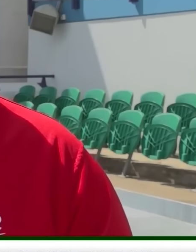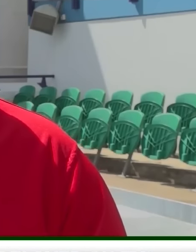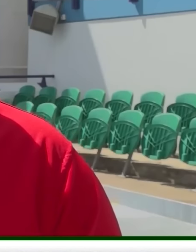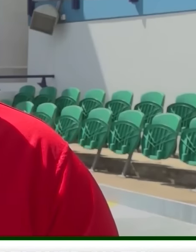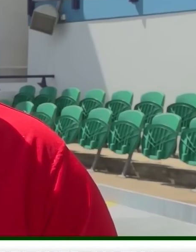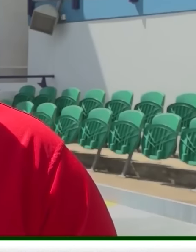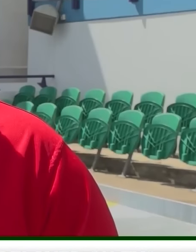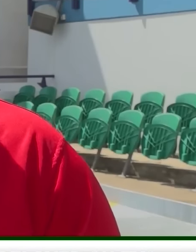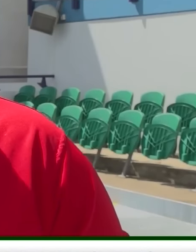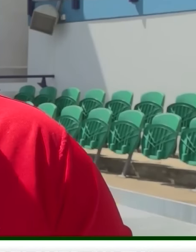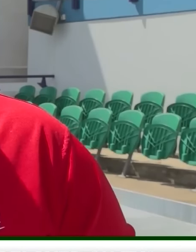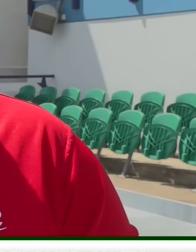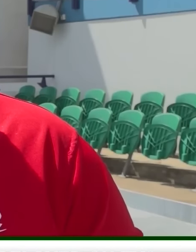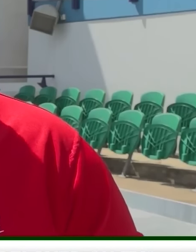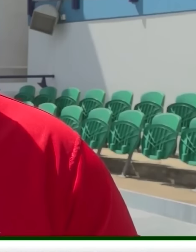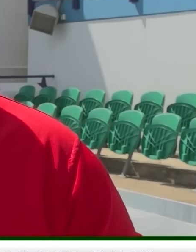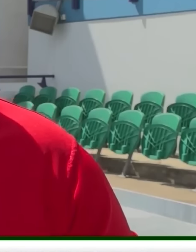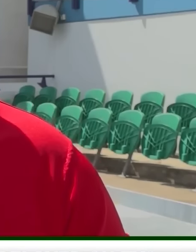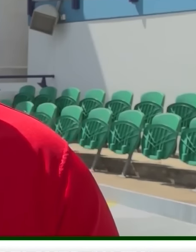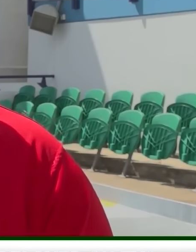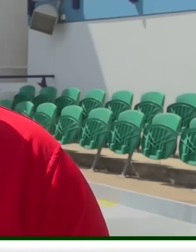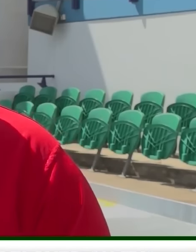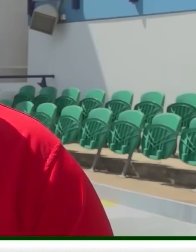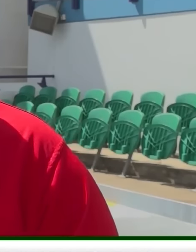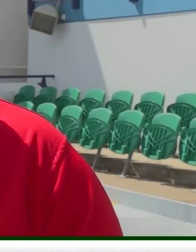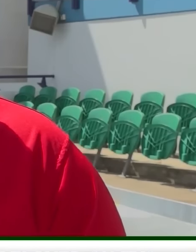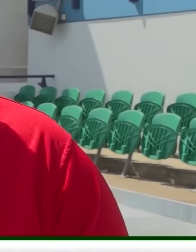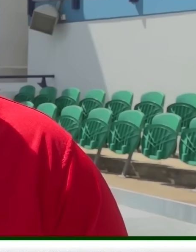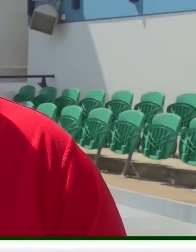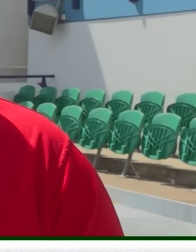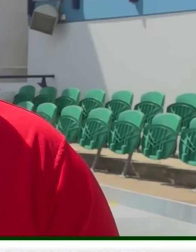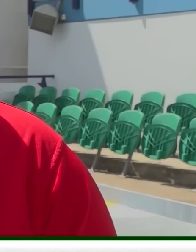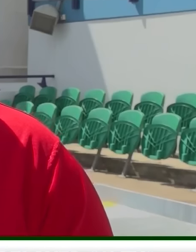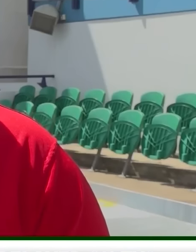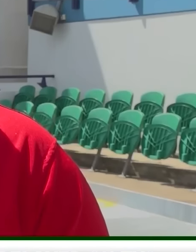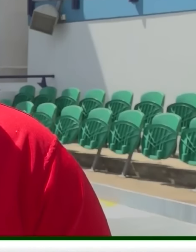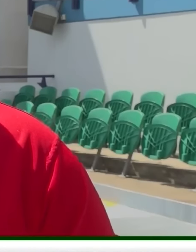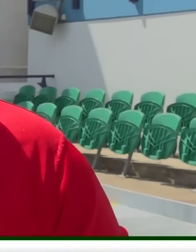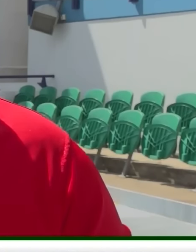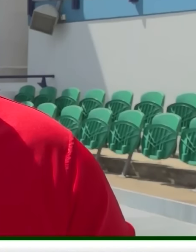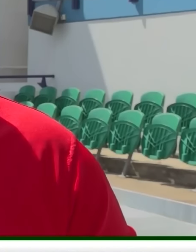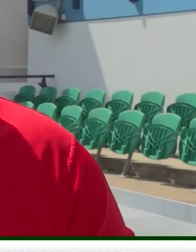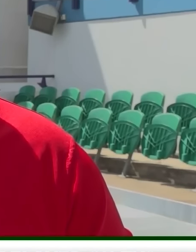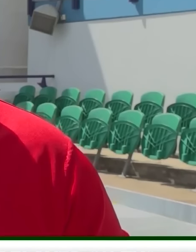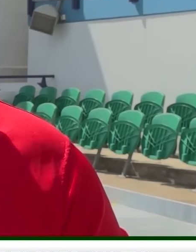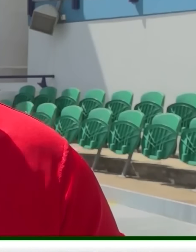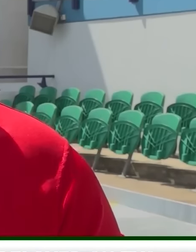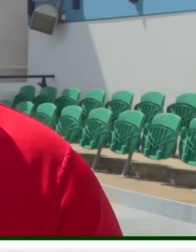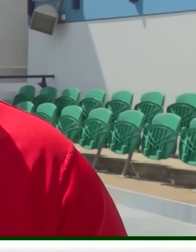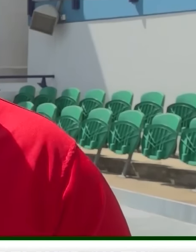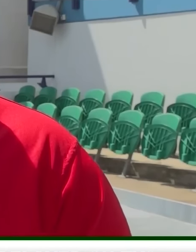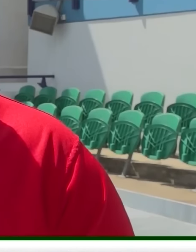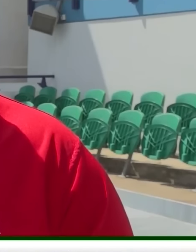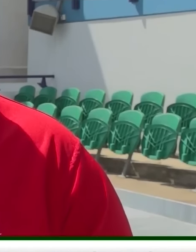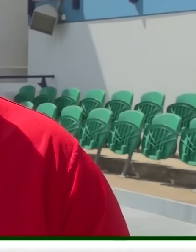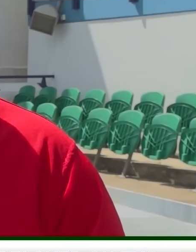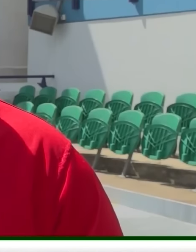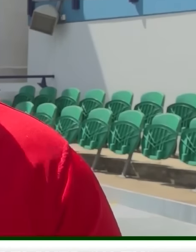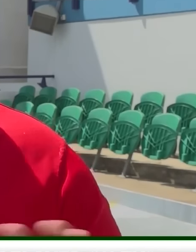So yes, we have a group of youngsters involved in our team lineup, and I guess that is what boosts the team, because that youthfulness and that energy